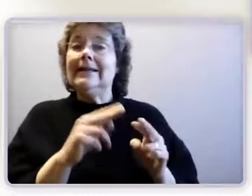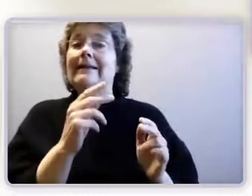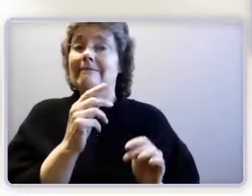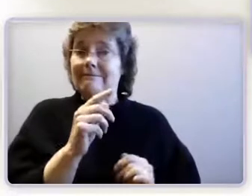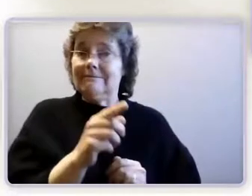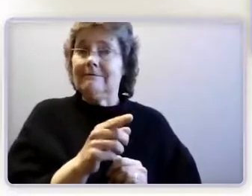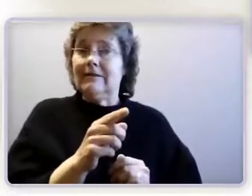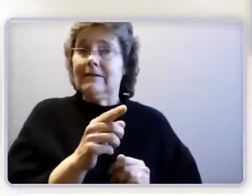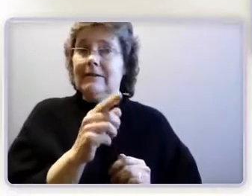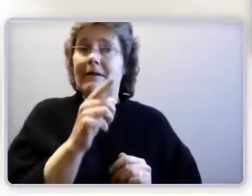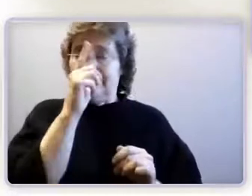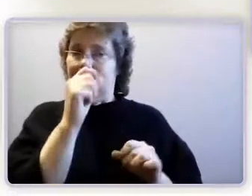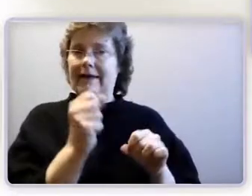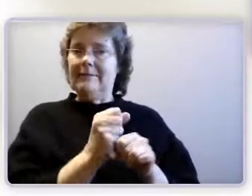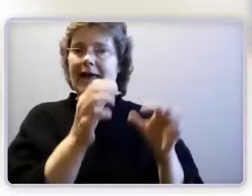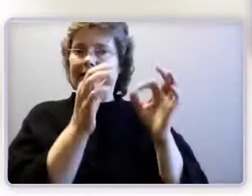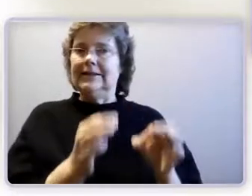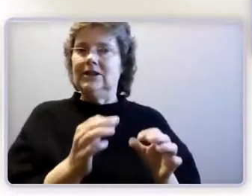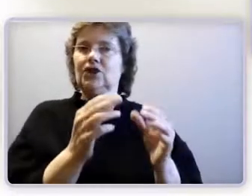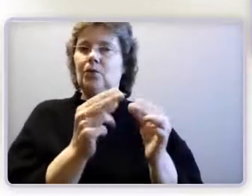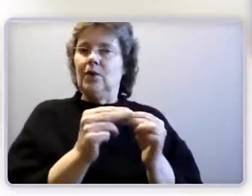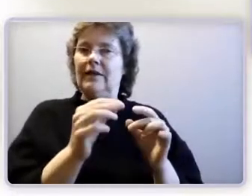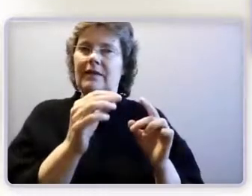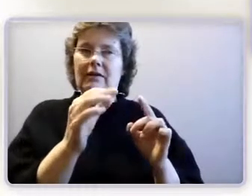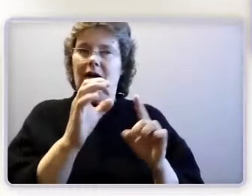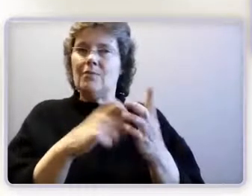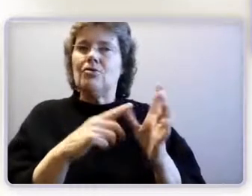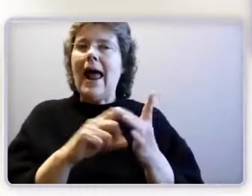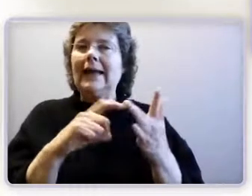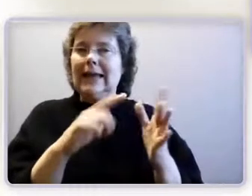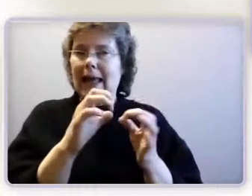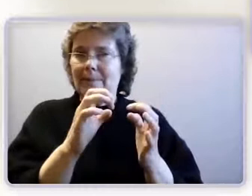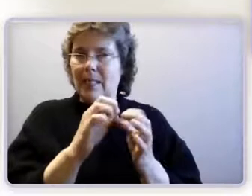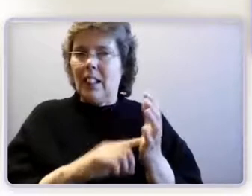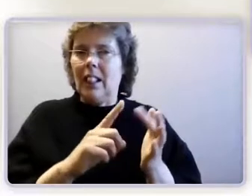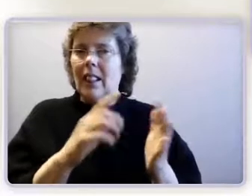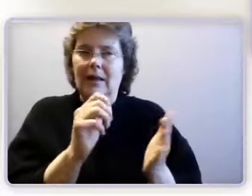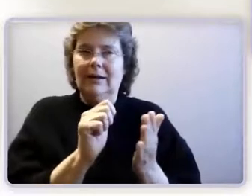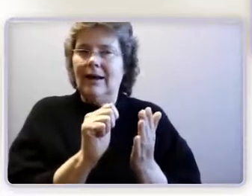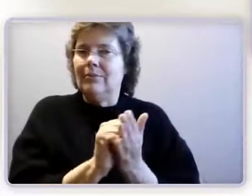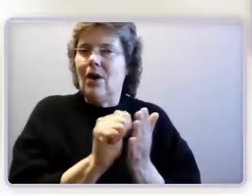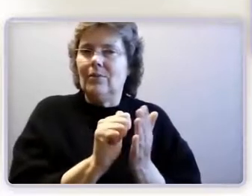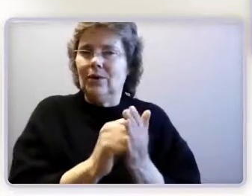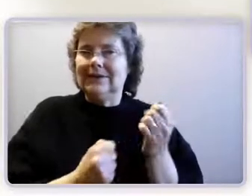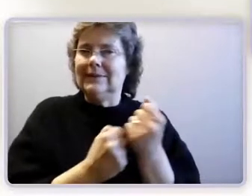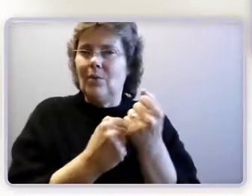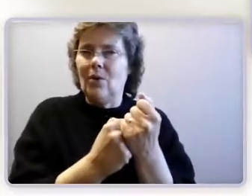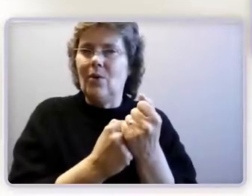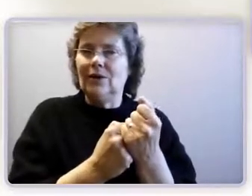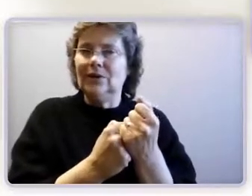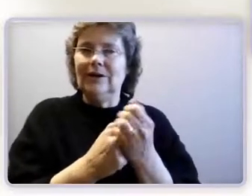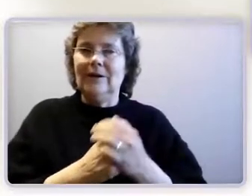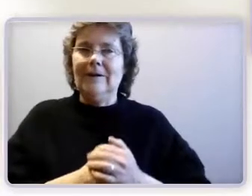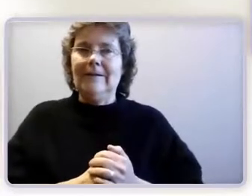with practicable and appropriate support. And those words are highlighted because they're really the key things that